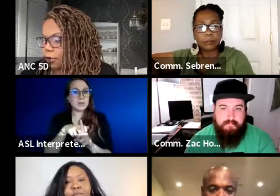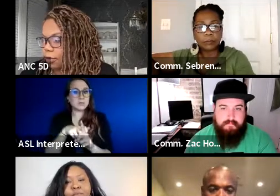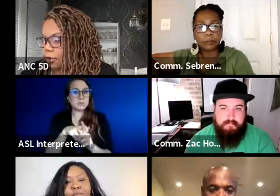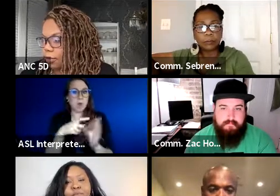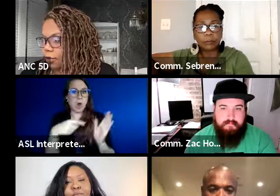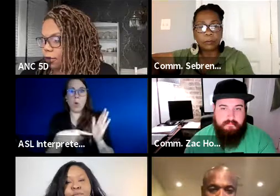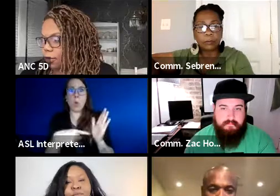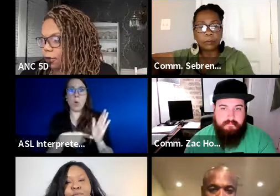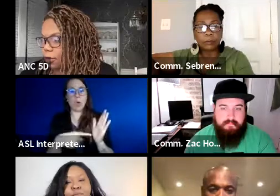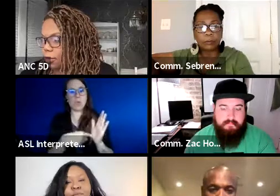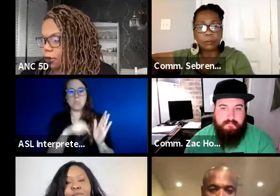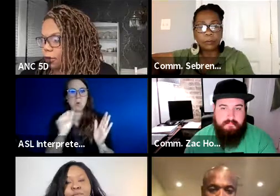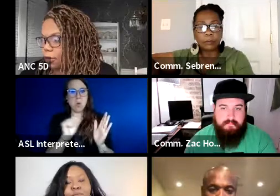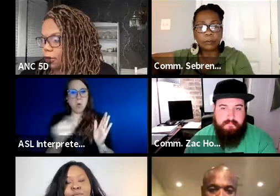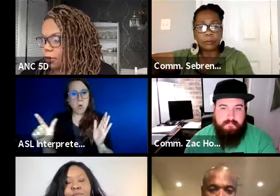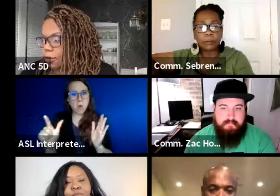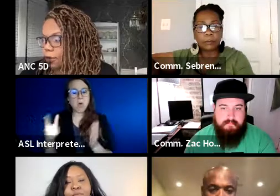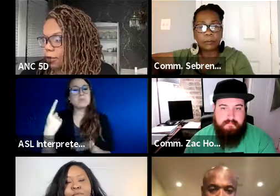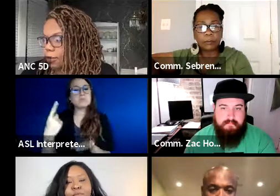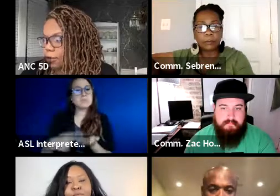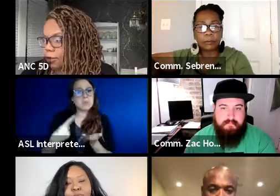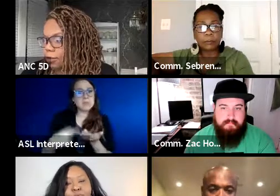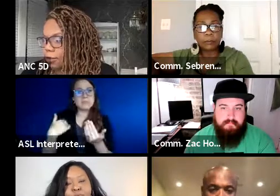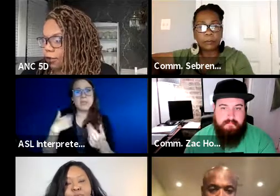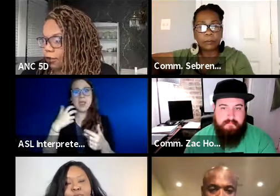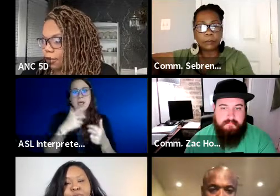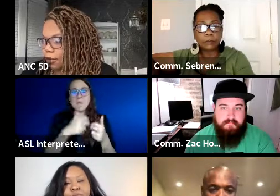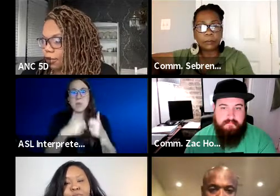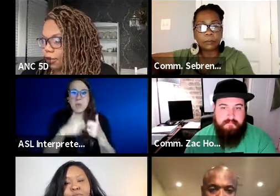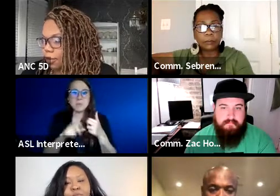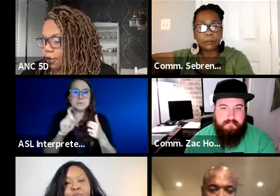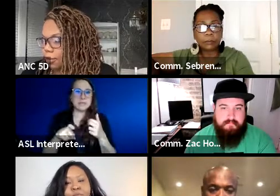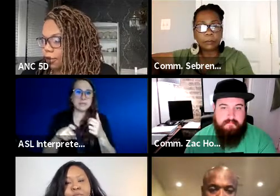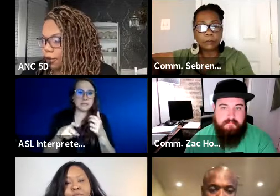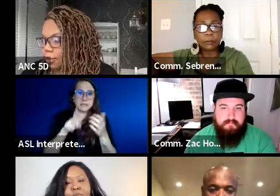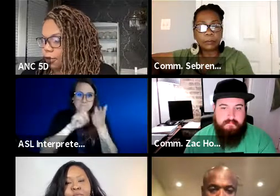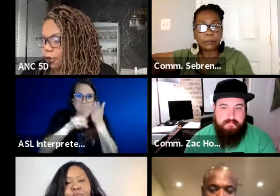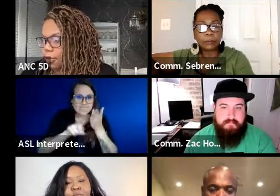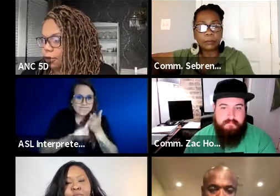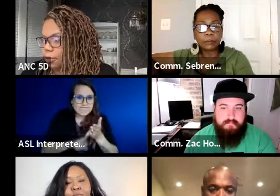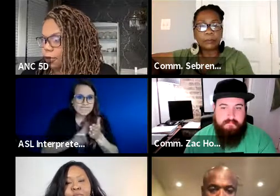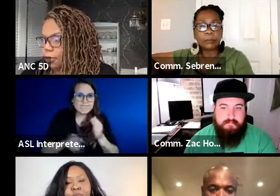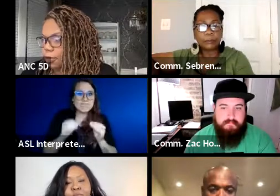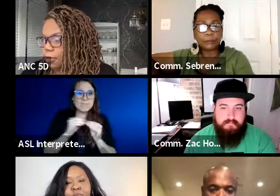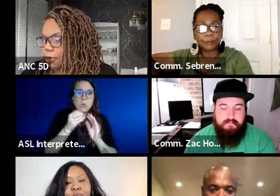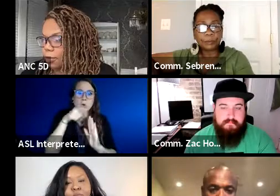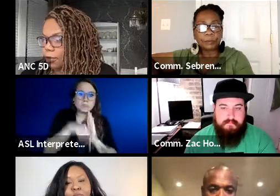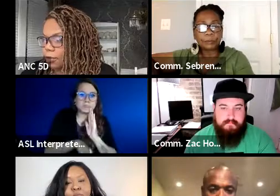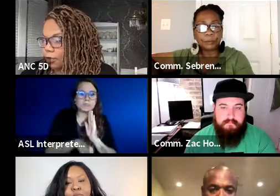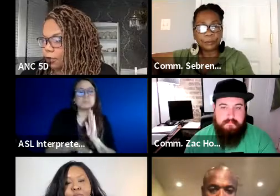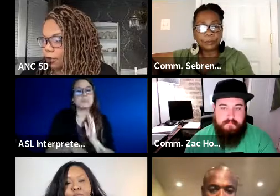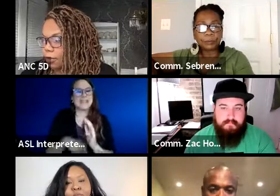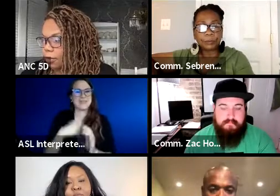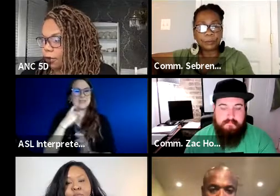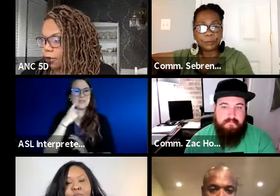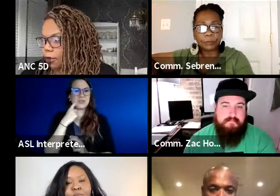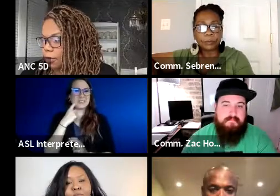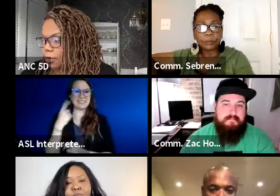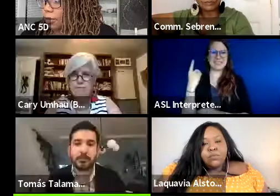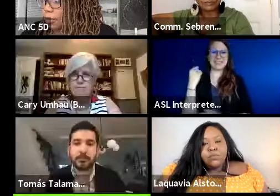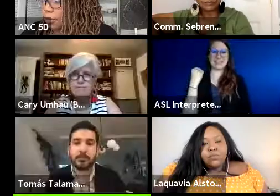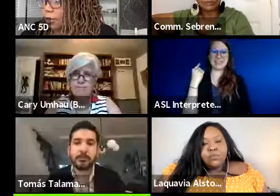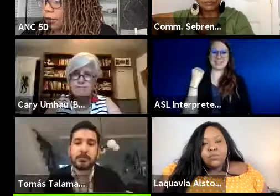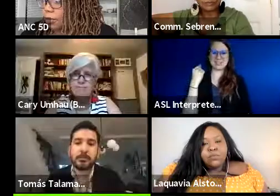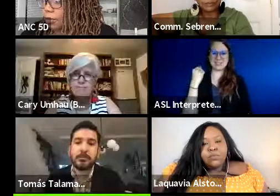owed. And some of them have problems that have to be investigated. Certainly in the last year, I think